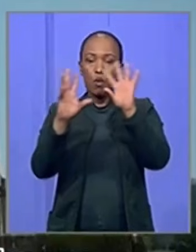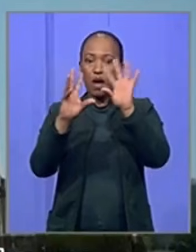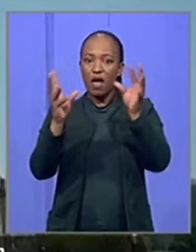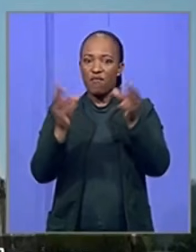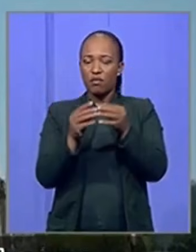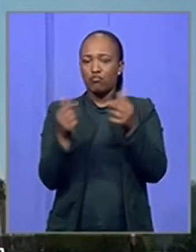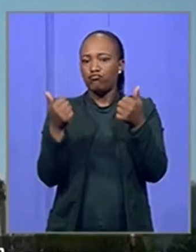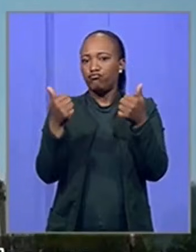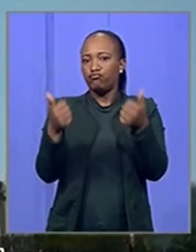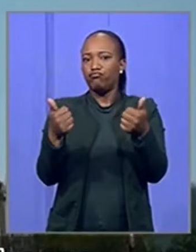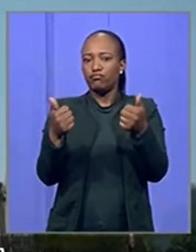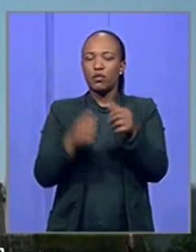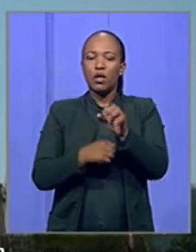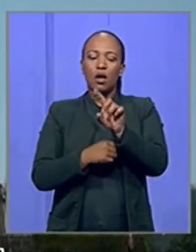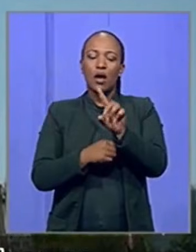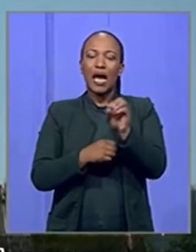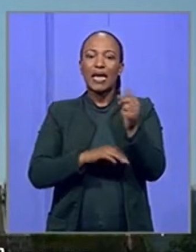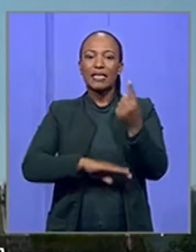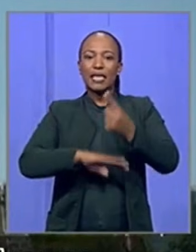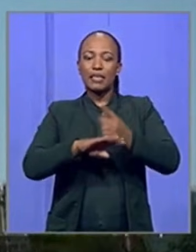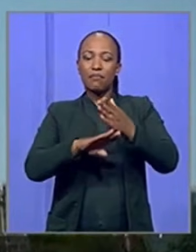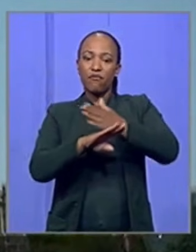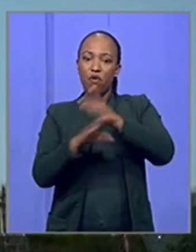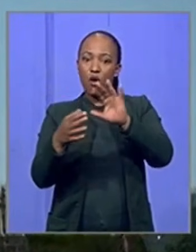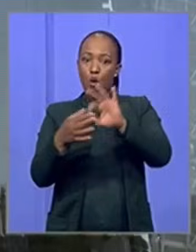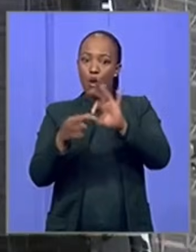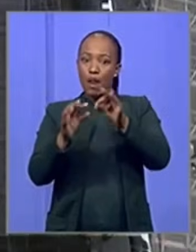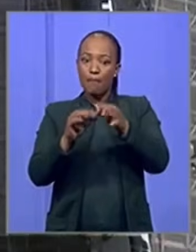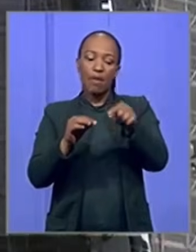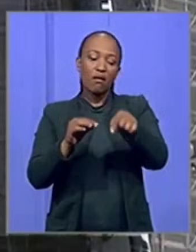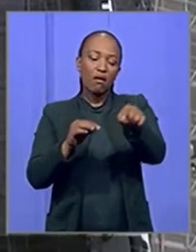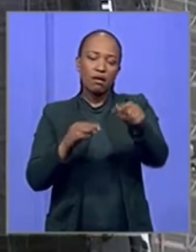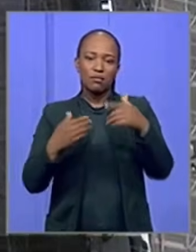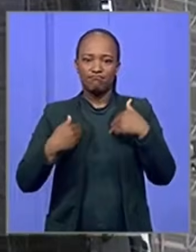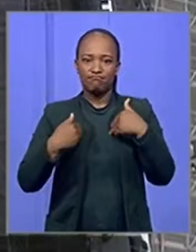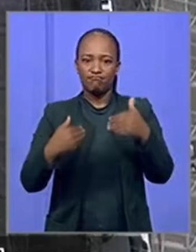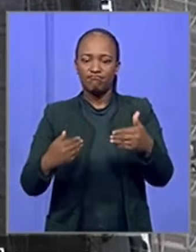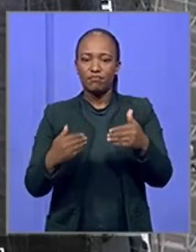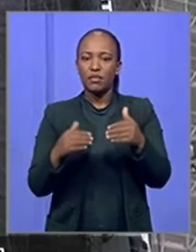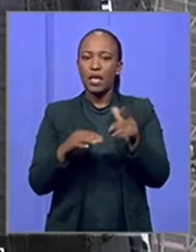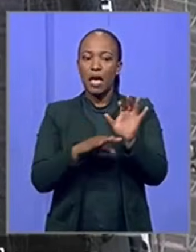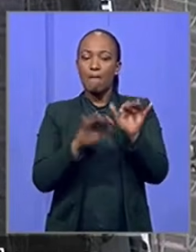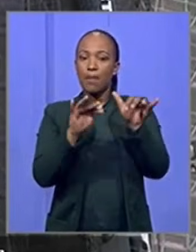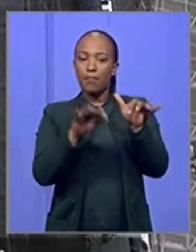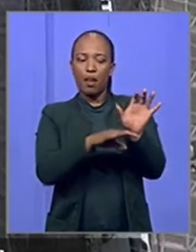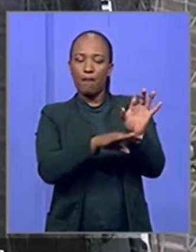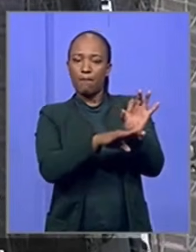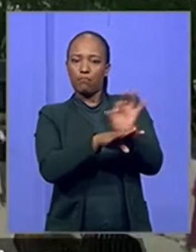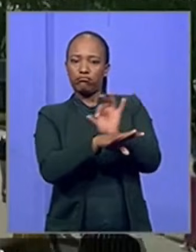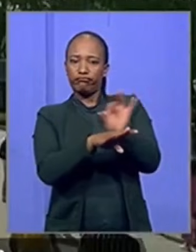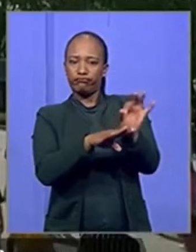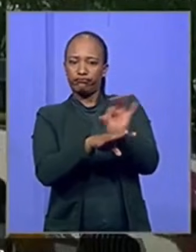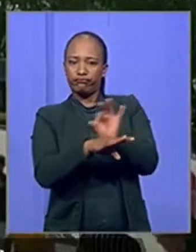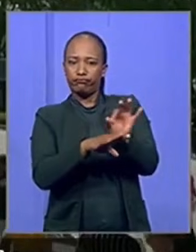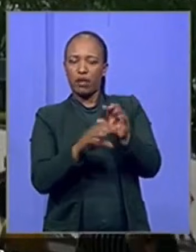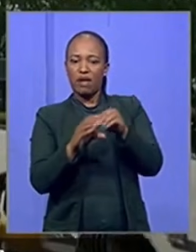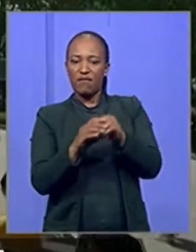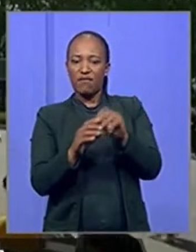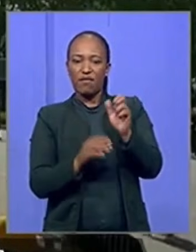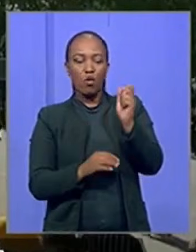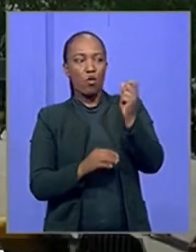a lekgolo pele go thoma dipapadi tša di-Olimpiki. Barulaganyi ba tshepa gore go fihla ga totšhe go tlo